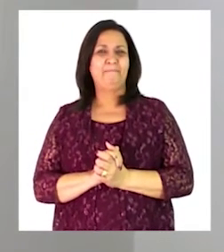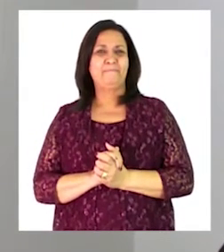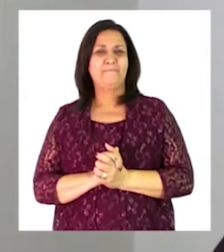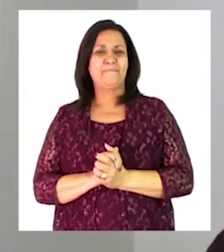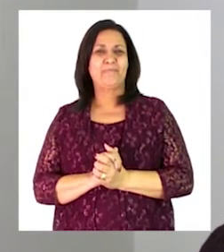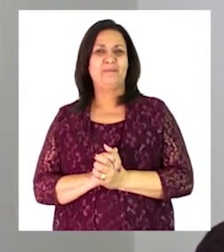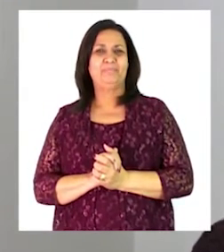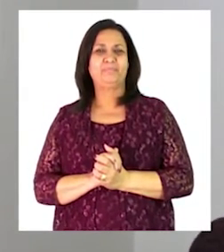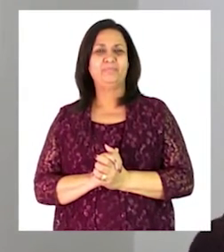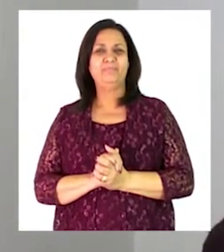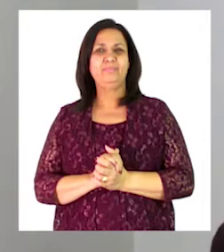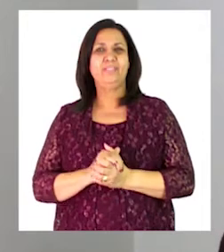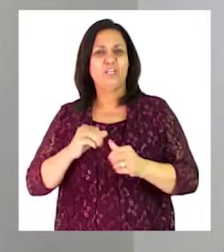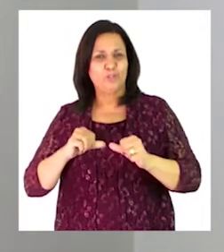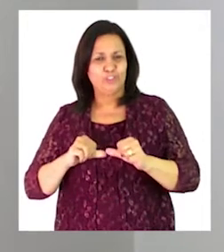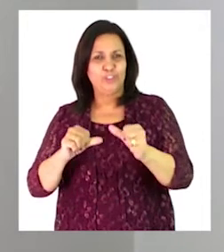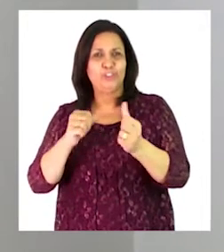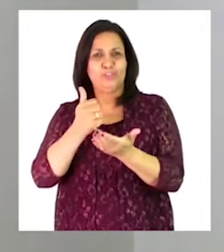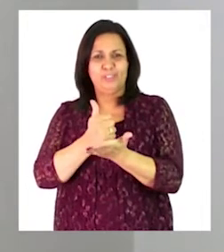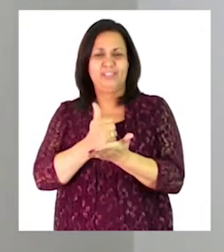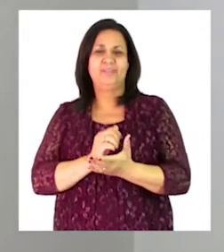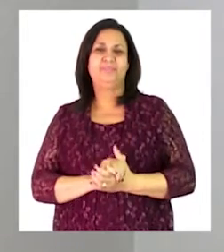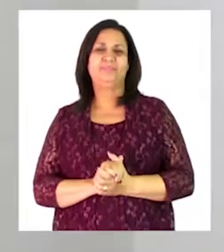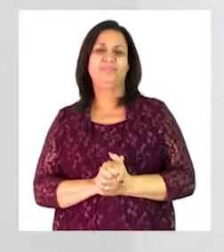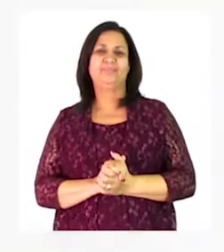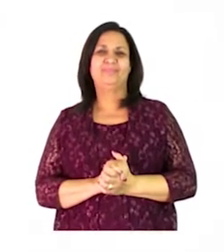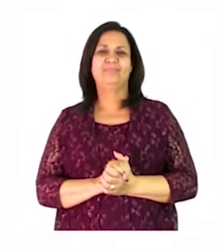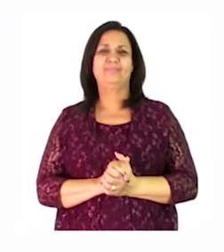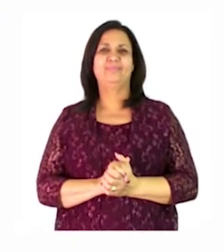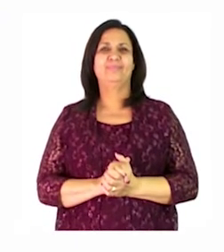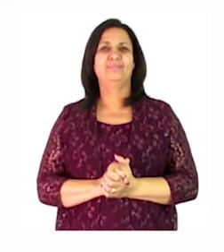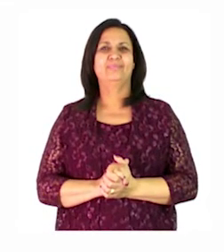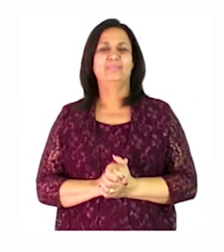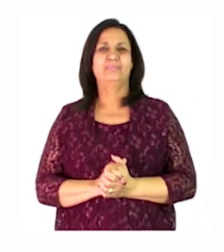back onto our booklet.